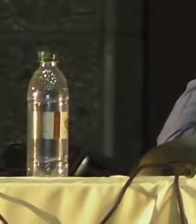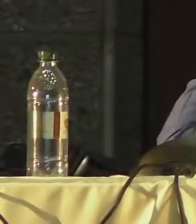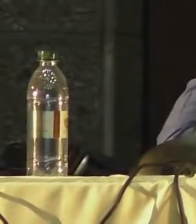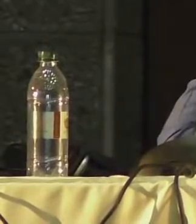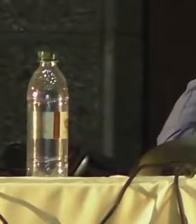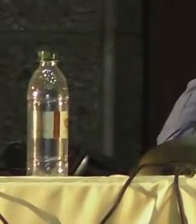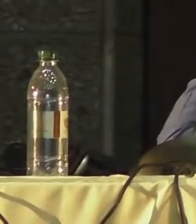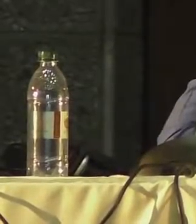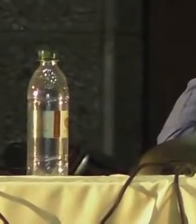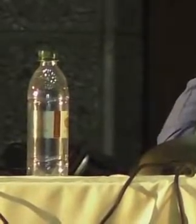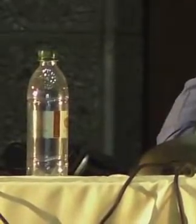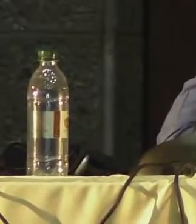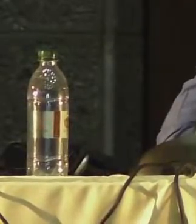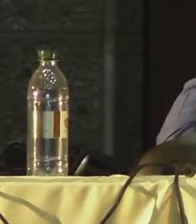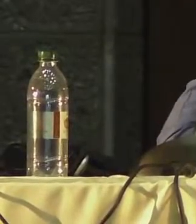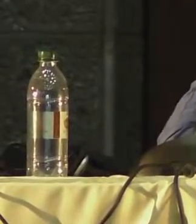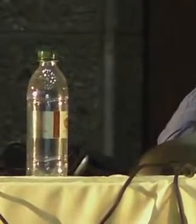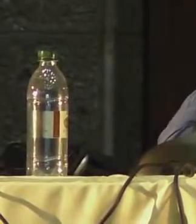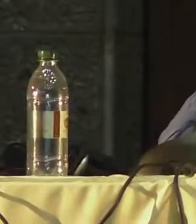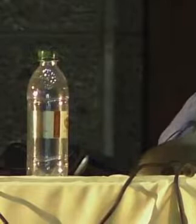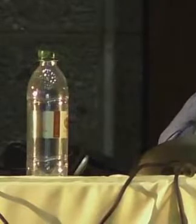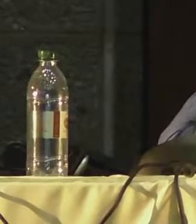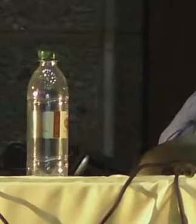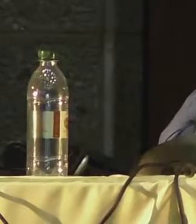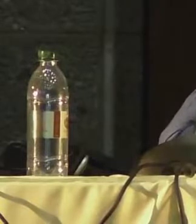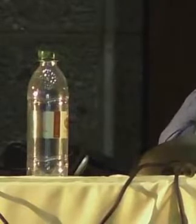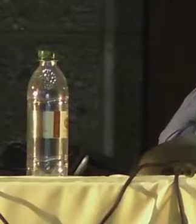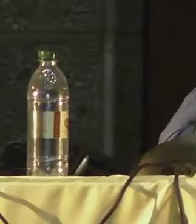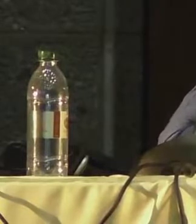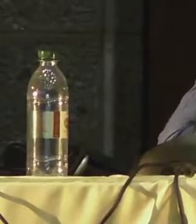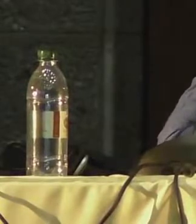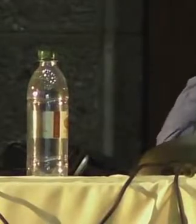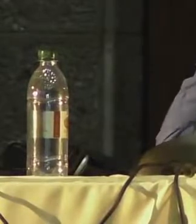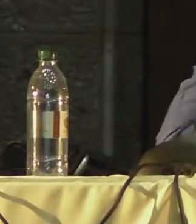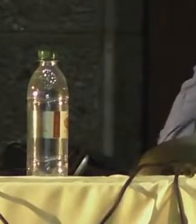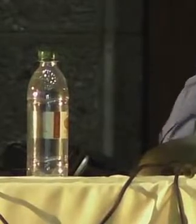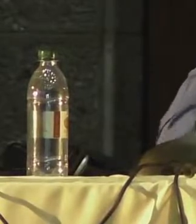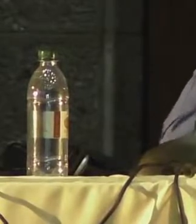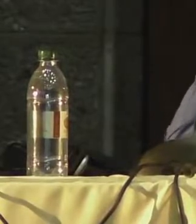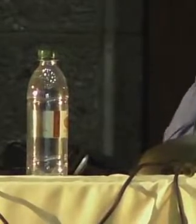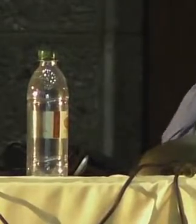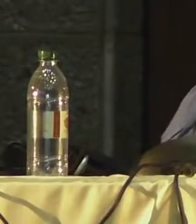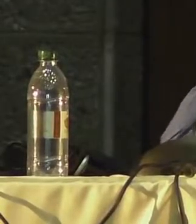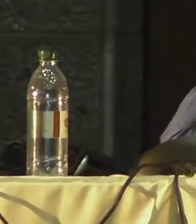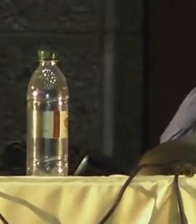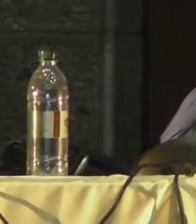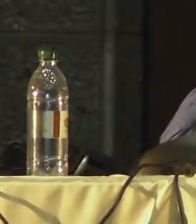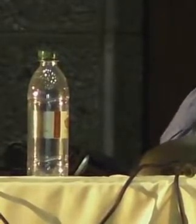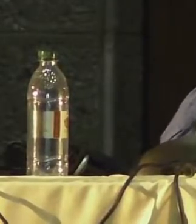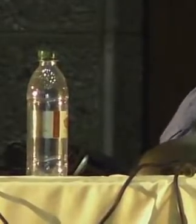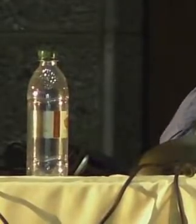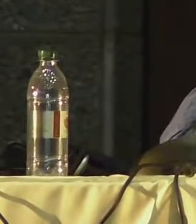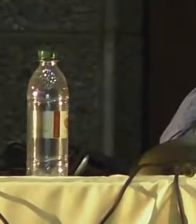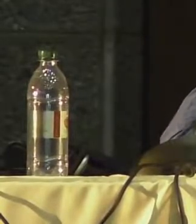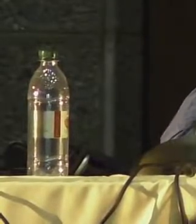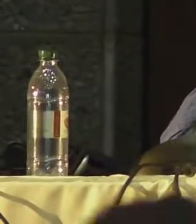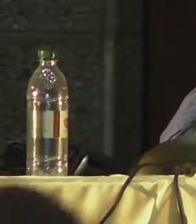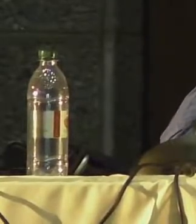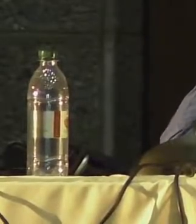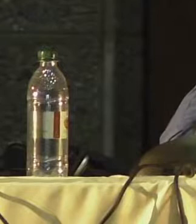issues. Then on the executive summary, I'll start maybe on the first paragraph. That's where